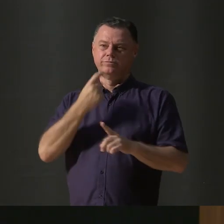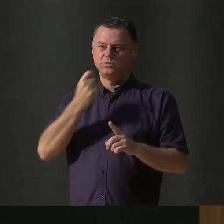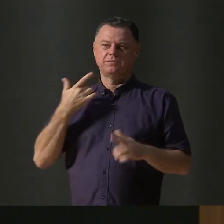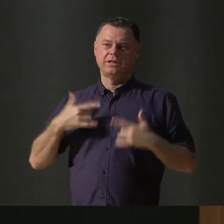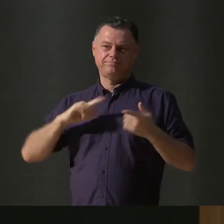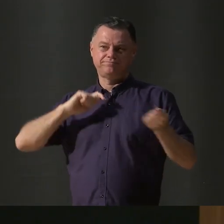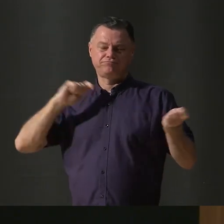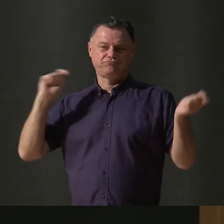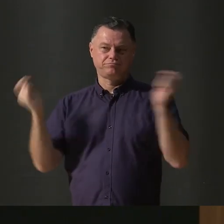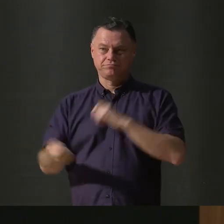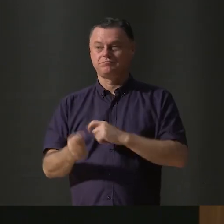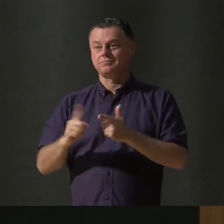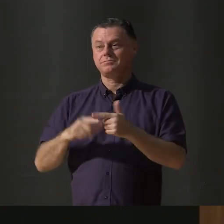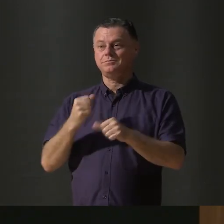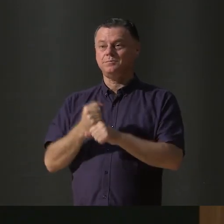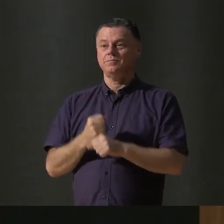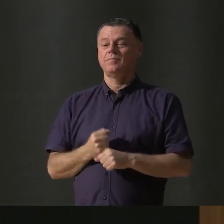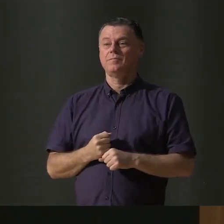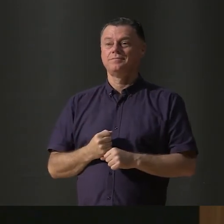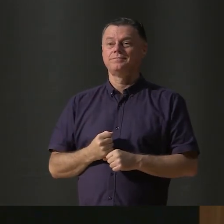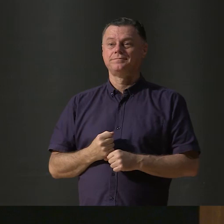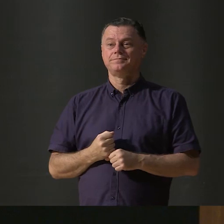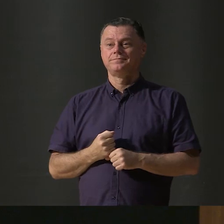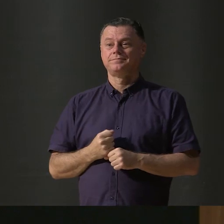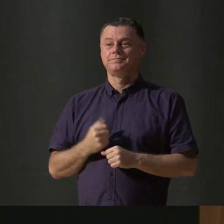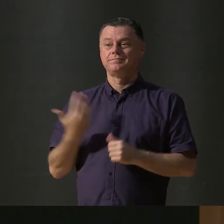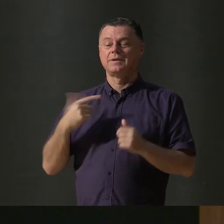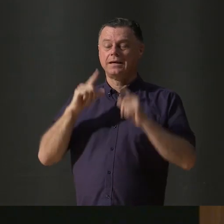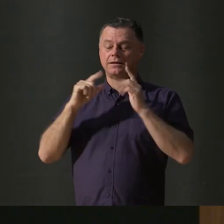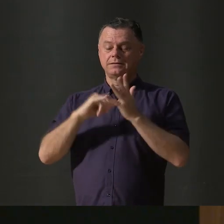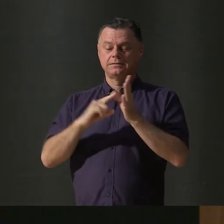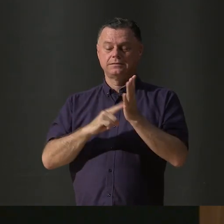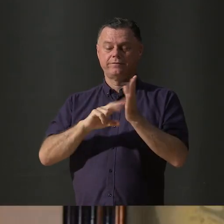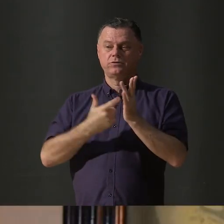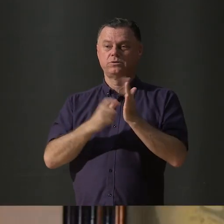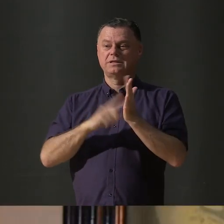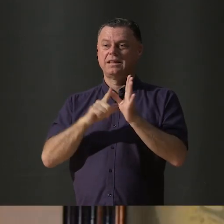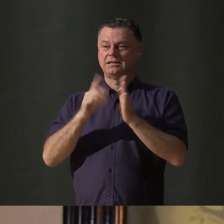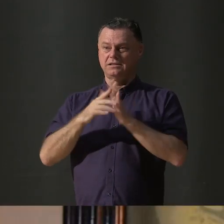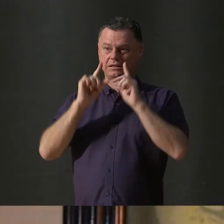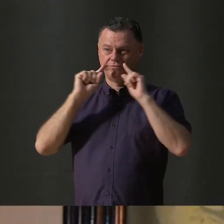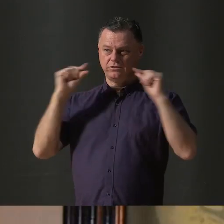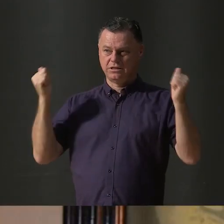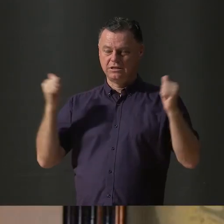museum. Let's take, for example, a recent exhibition at the Salvador Dali Museum.